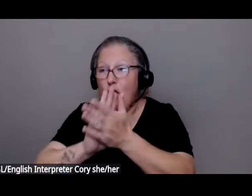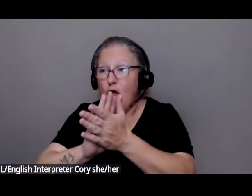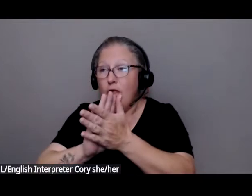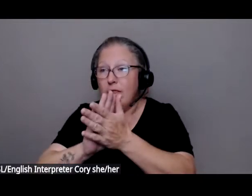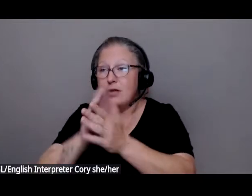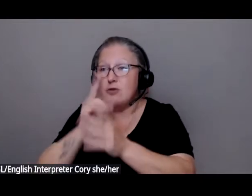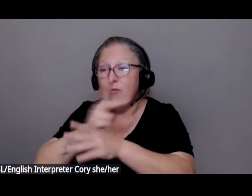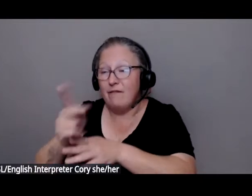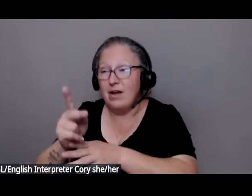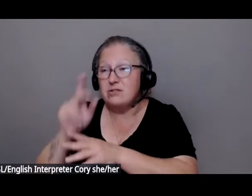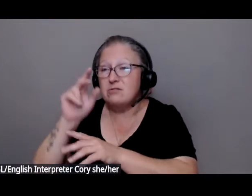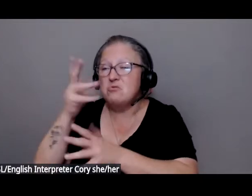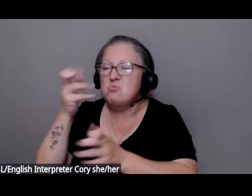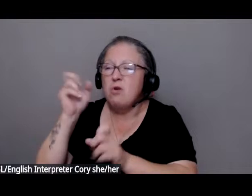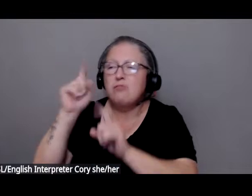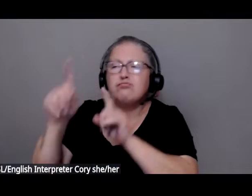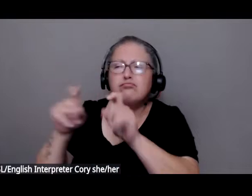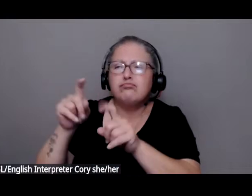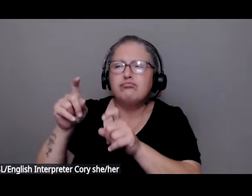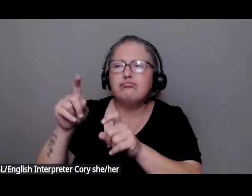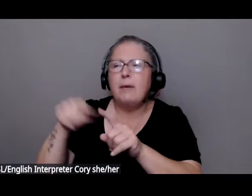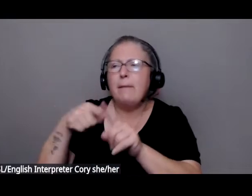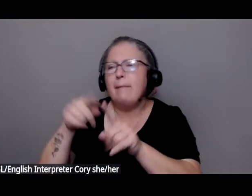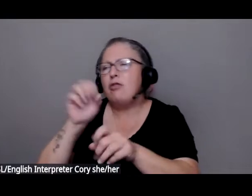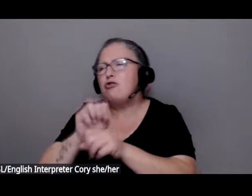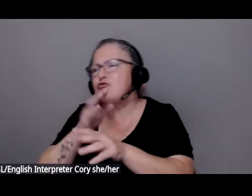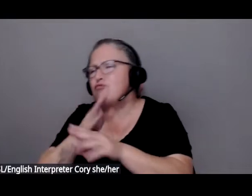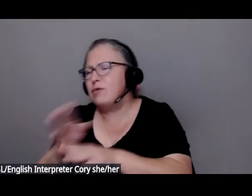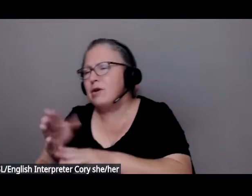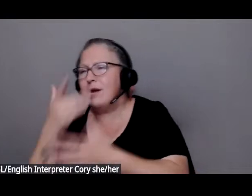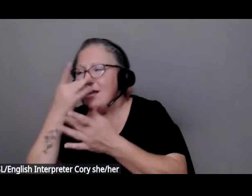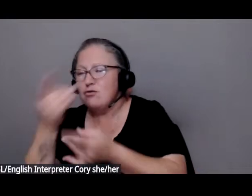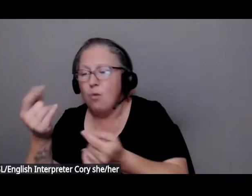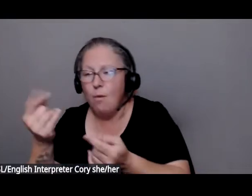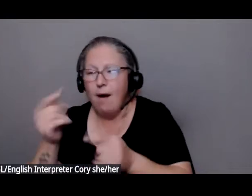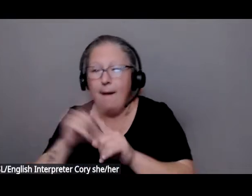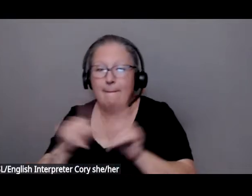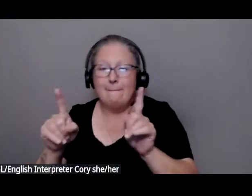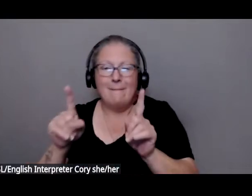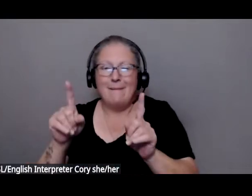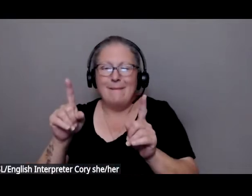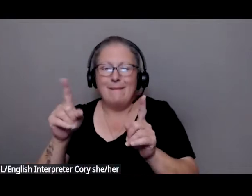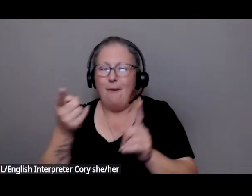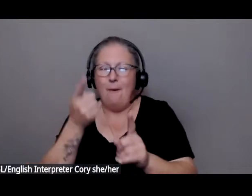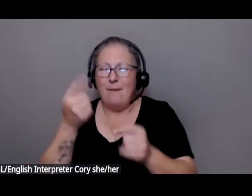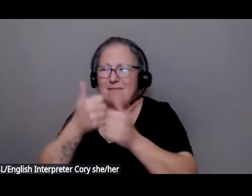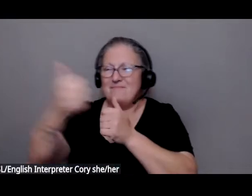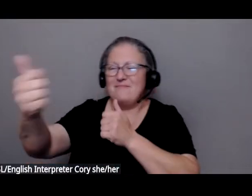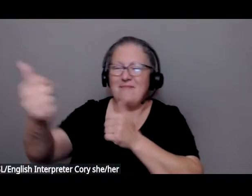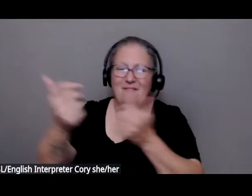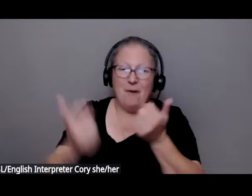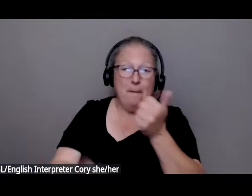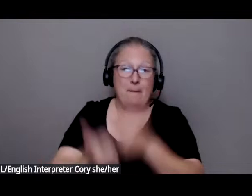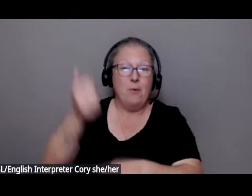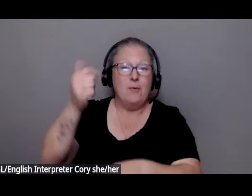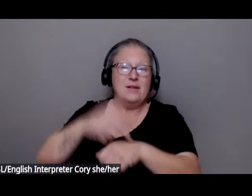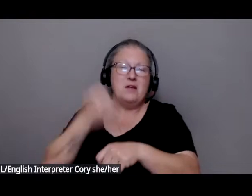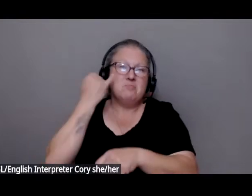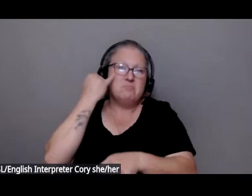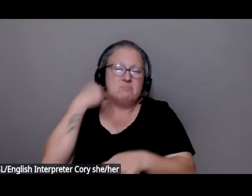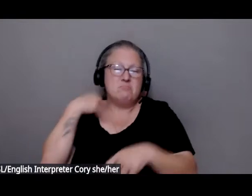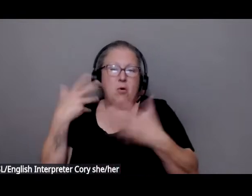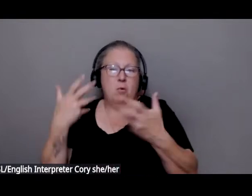insight on, I don't know, career that they're interested in. But it's always not that close by. And most of the time, like say I wanted to